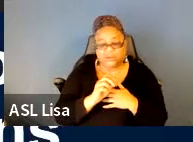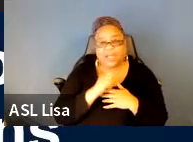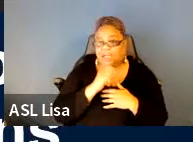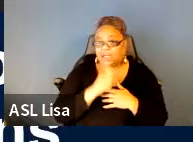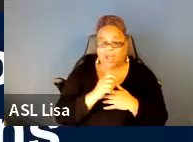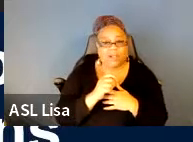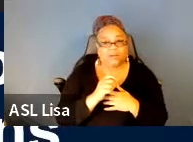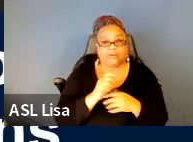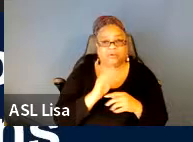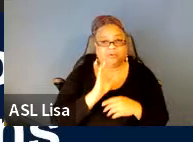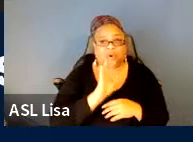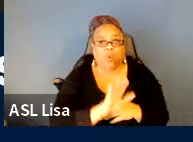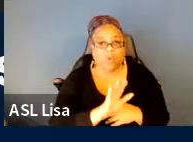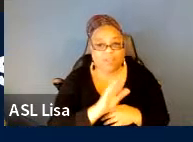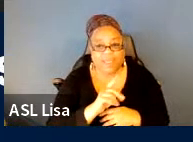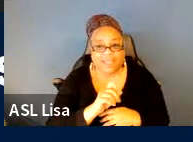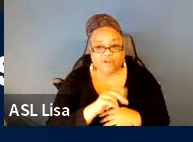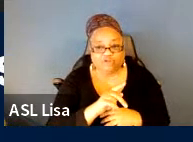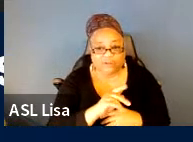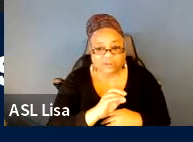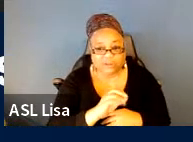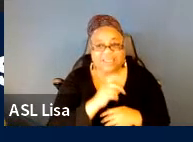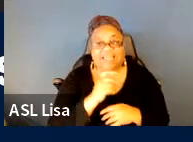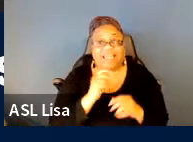Next slide, please.